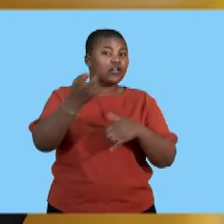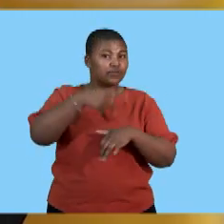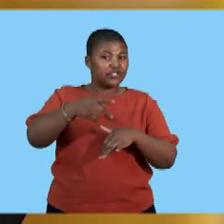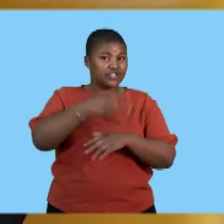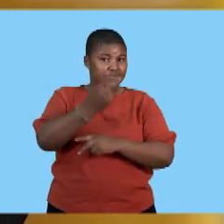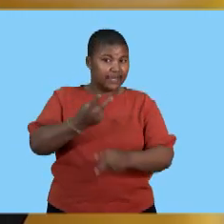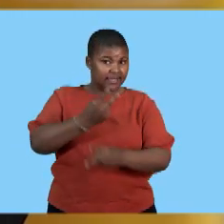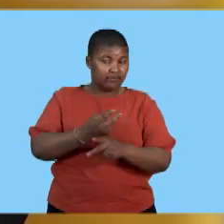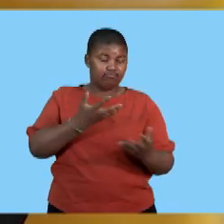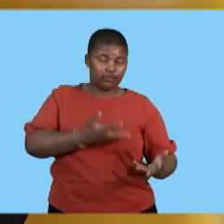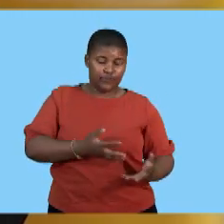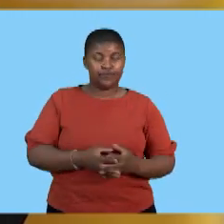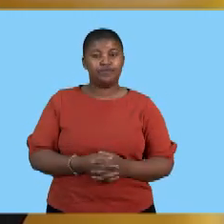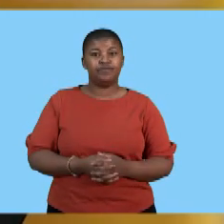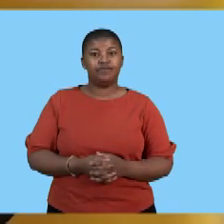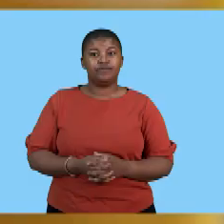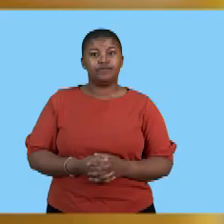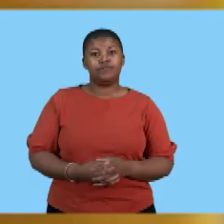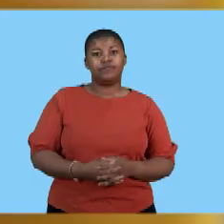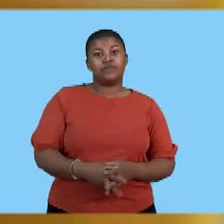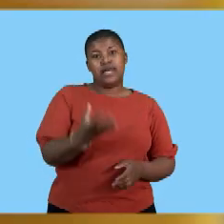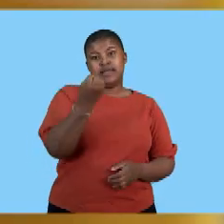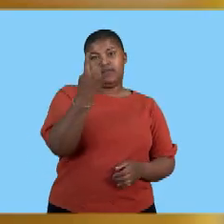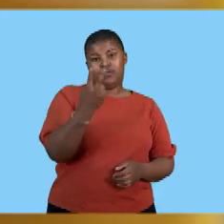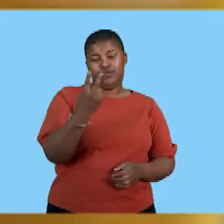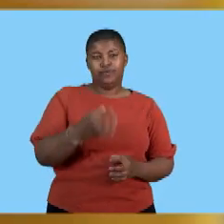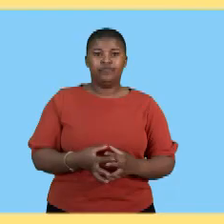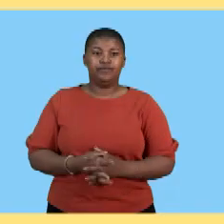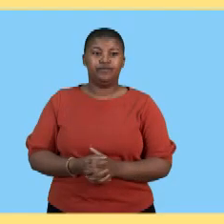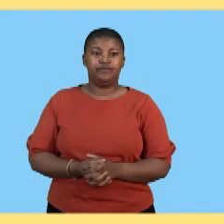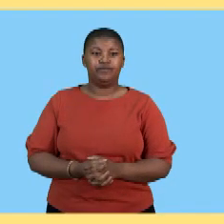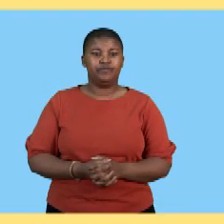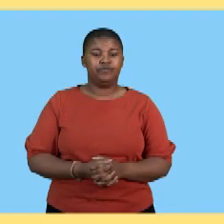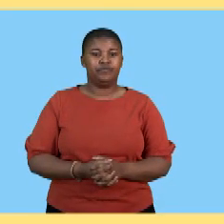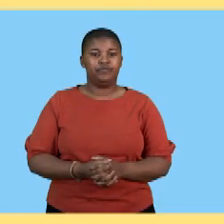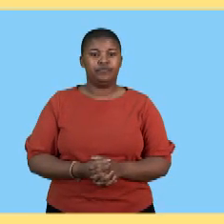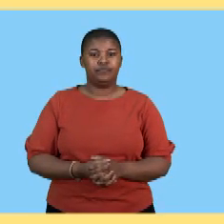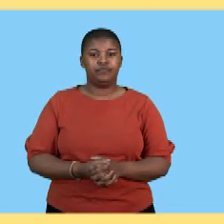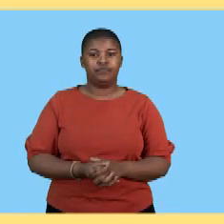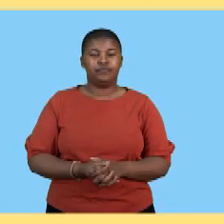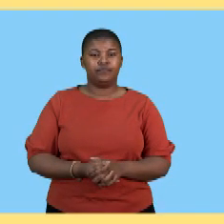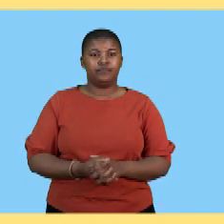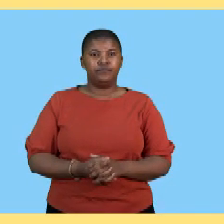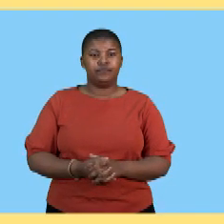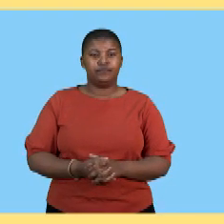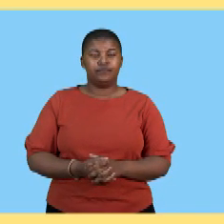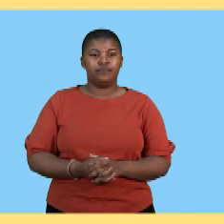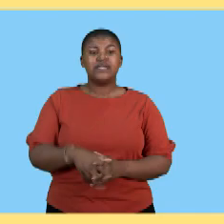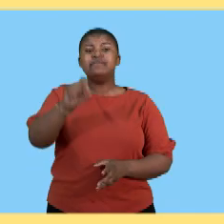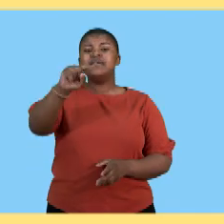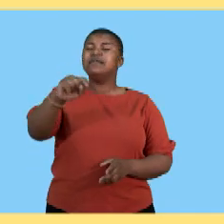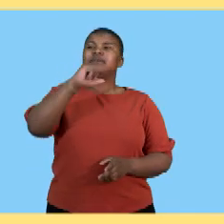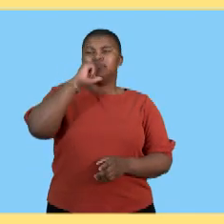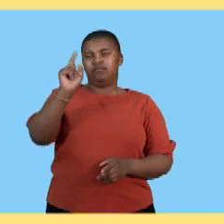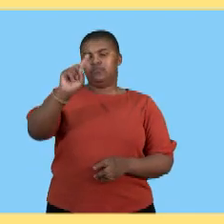other payables. All right, let's look at the next adjustment. Our next adjustment